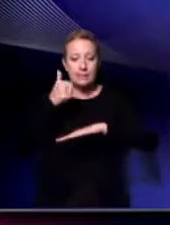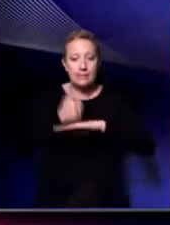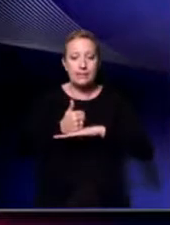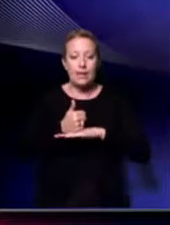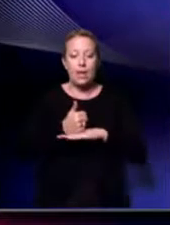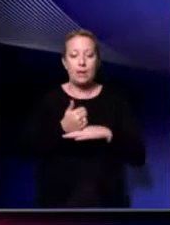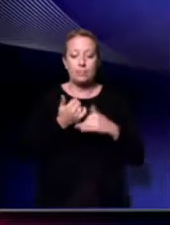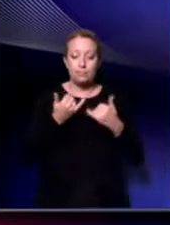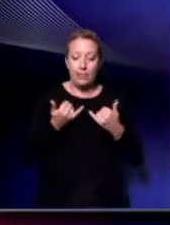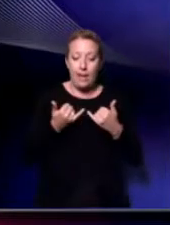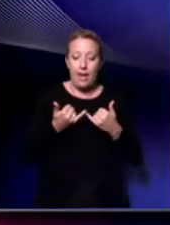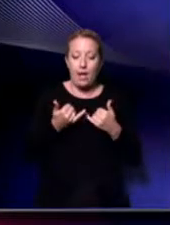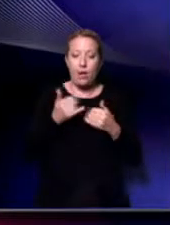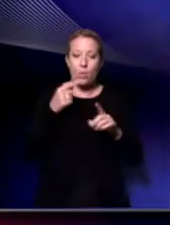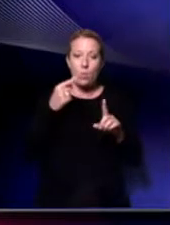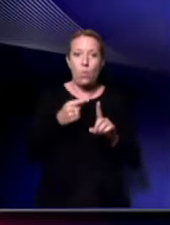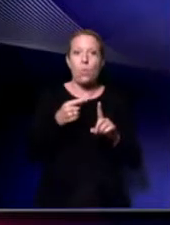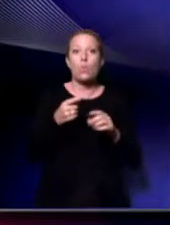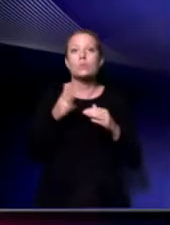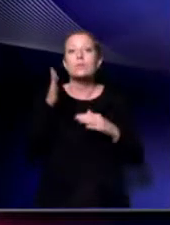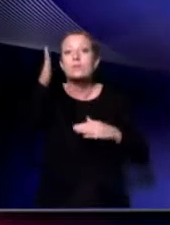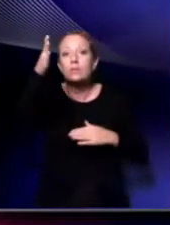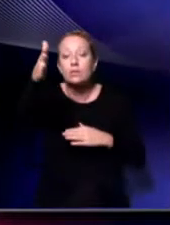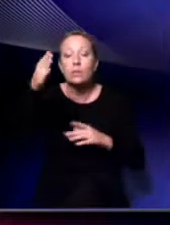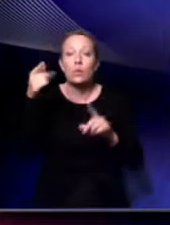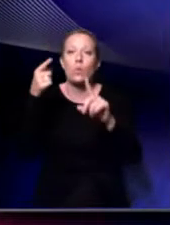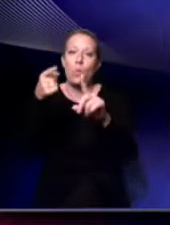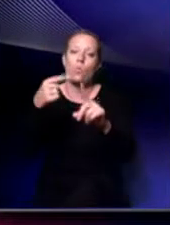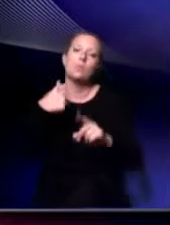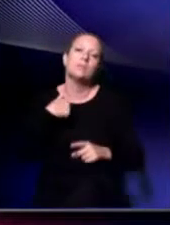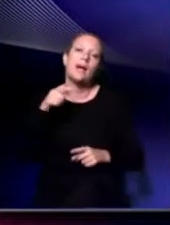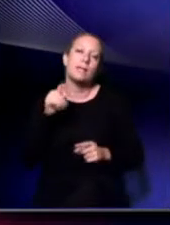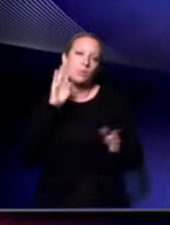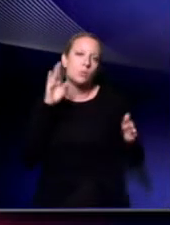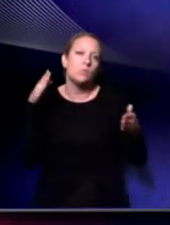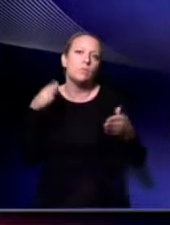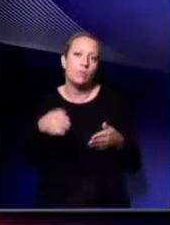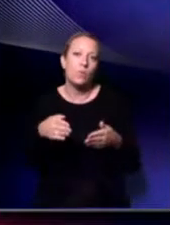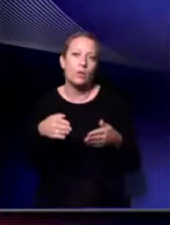long-term goals. Really need to be focusing on that, and as